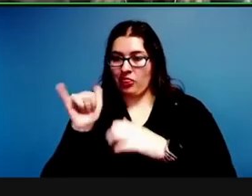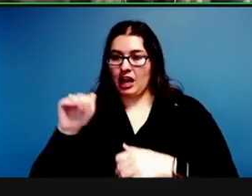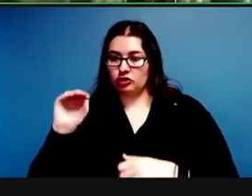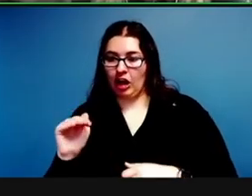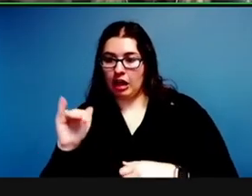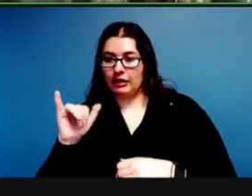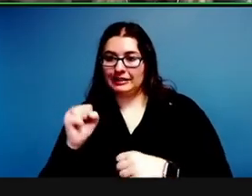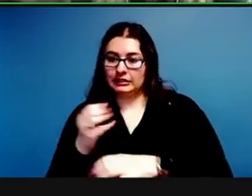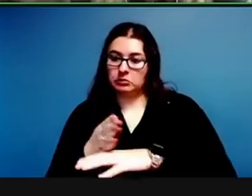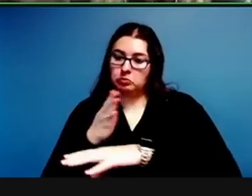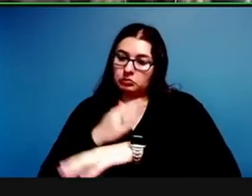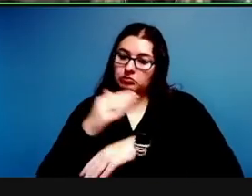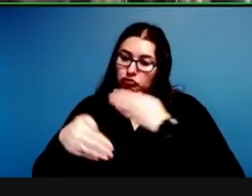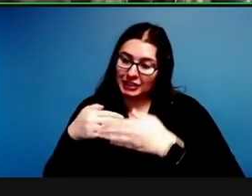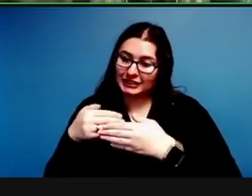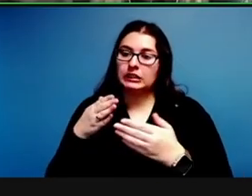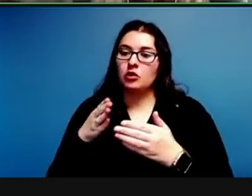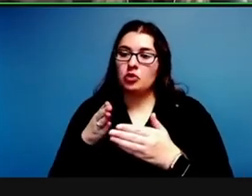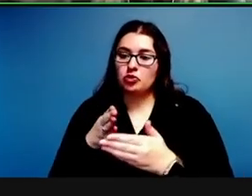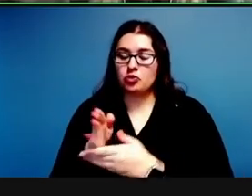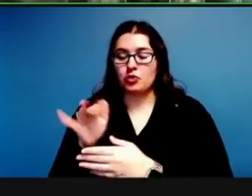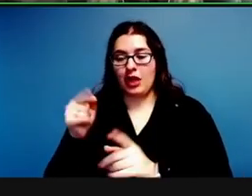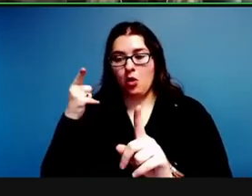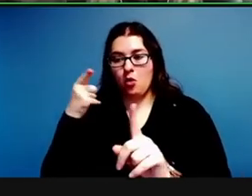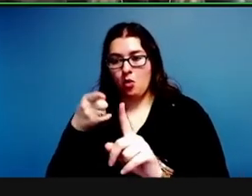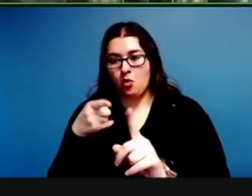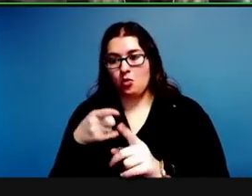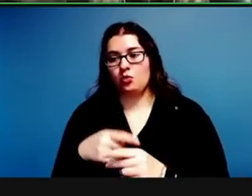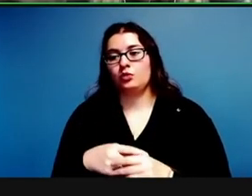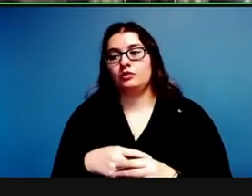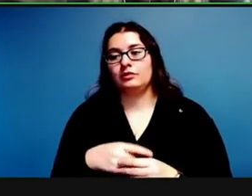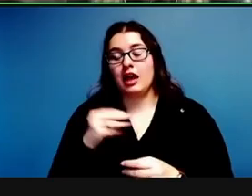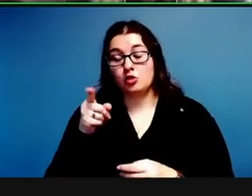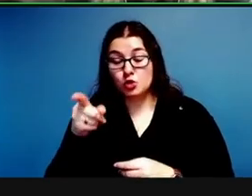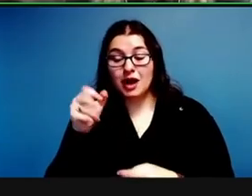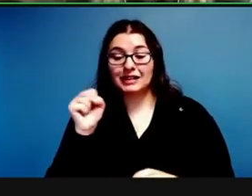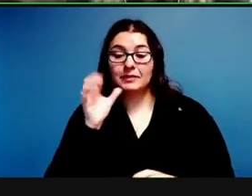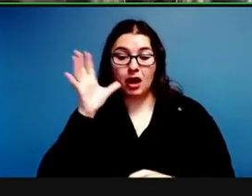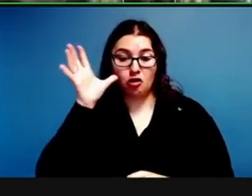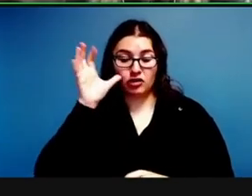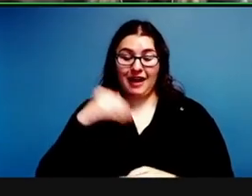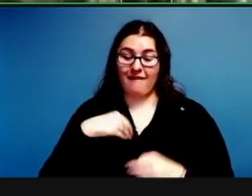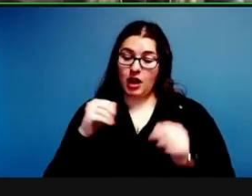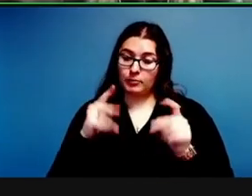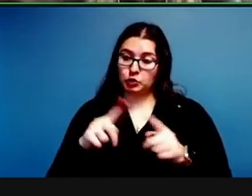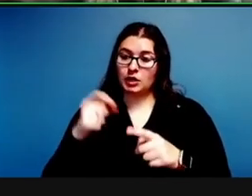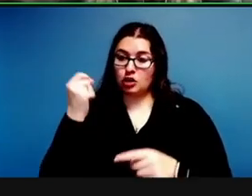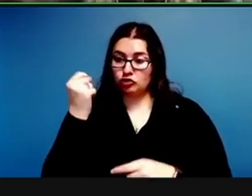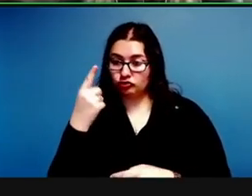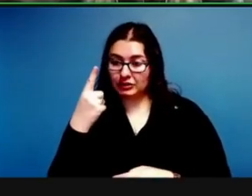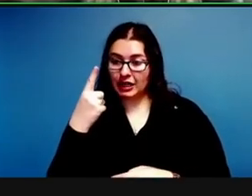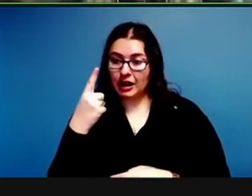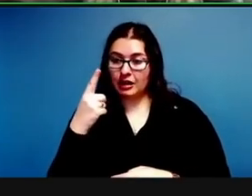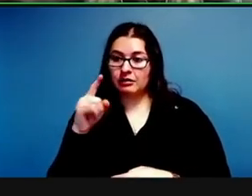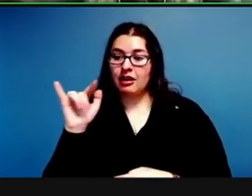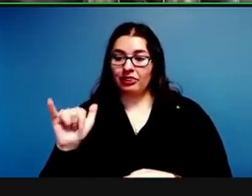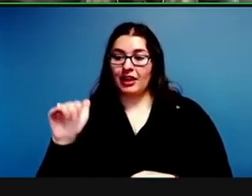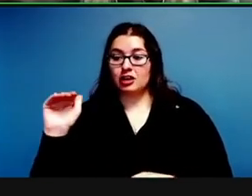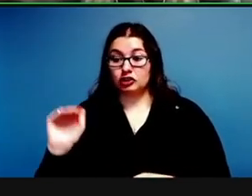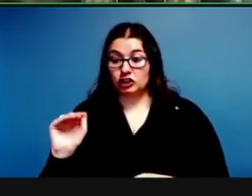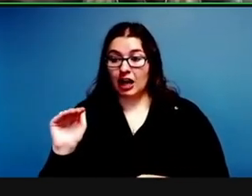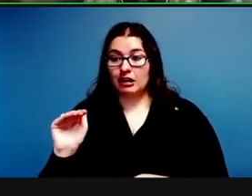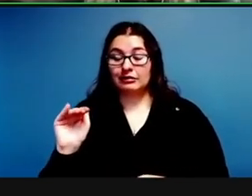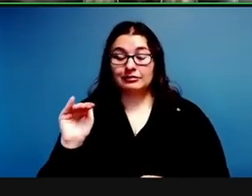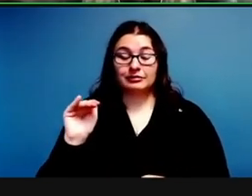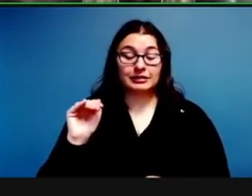is progressing through that goal, and that you as a parent can have an opportunity to understand that that child is